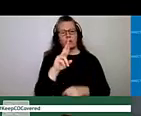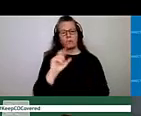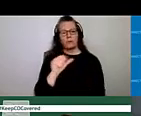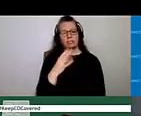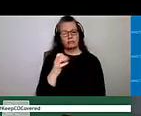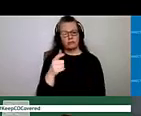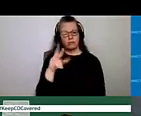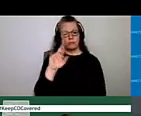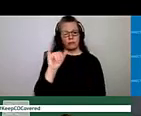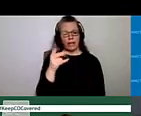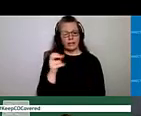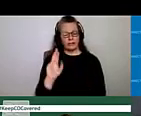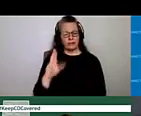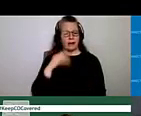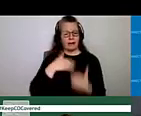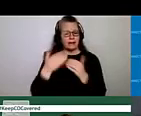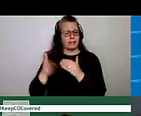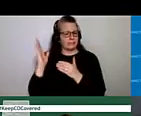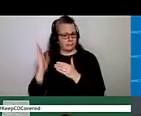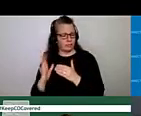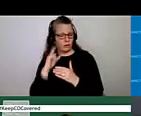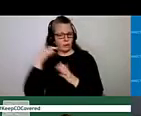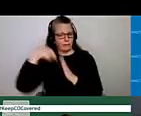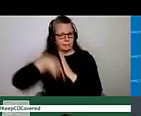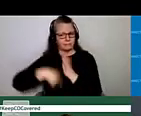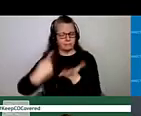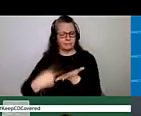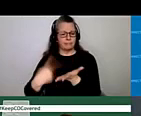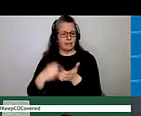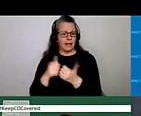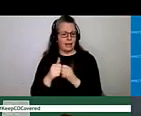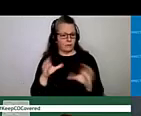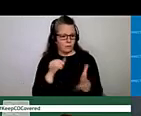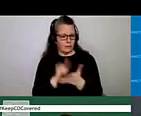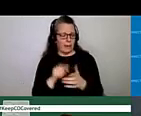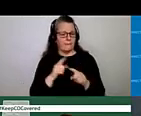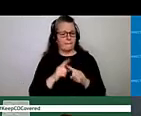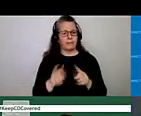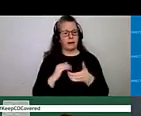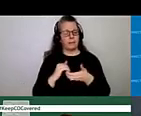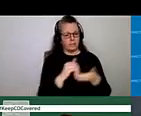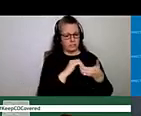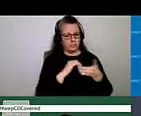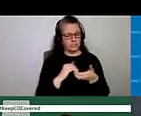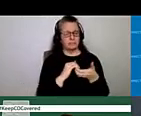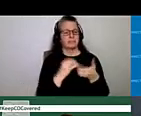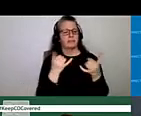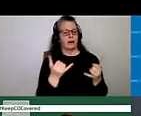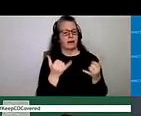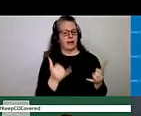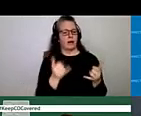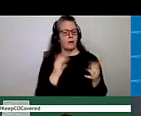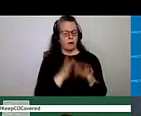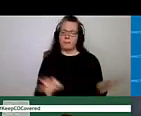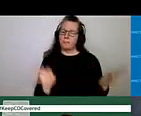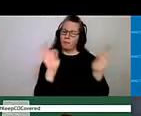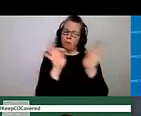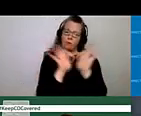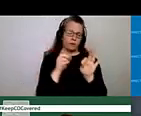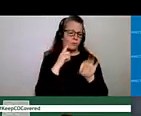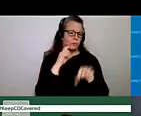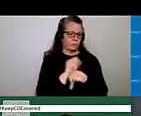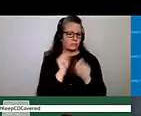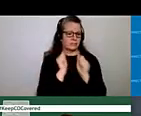more detail on how we're doing that, but our partnerships, our collaborative efforts right now are critical as we work